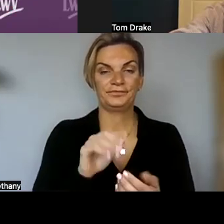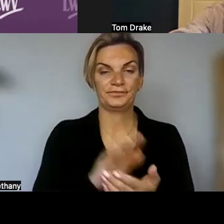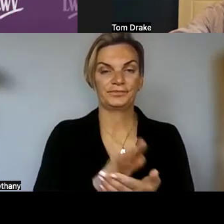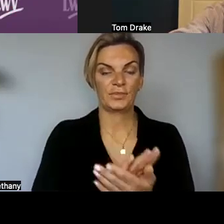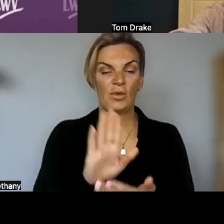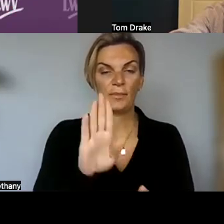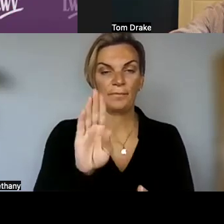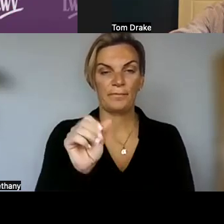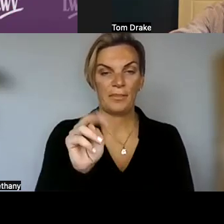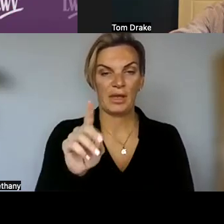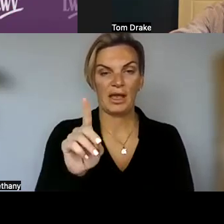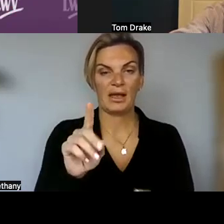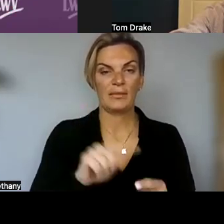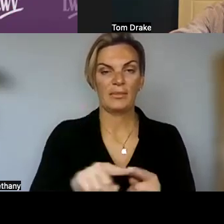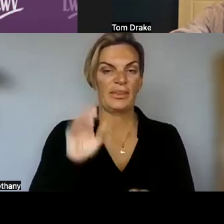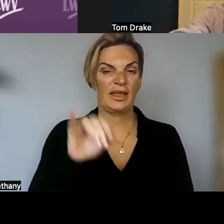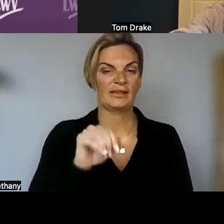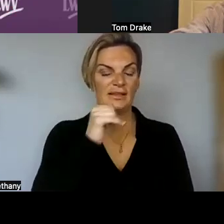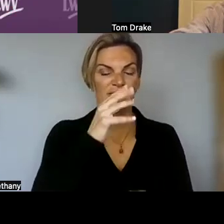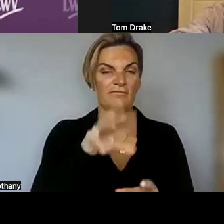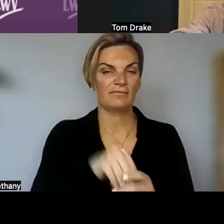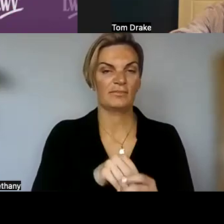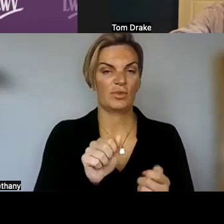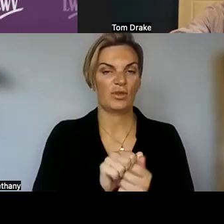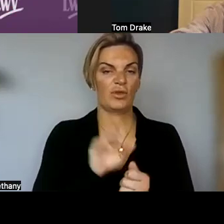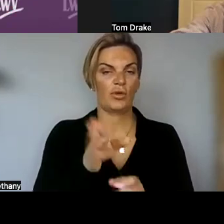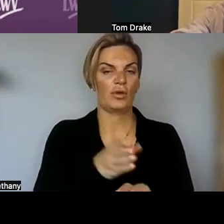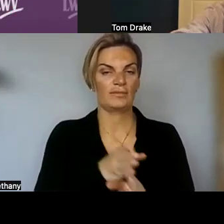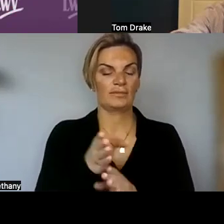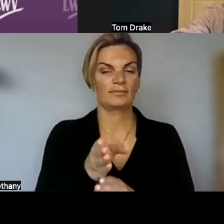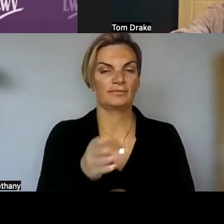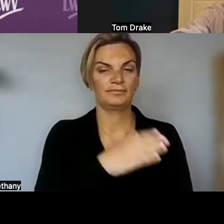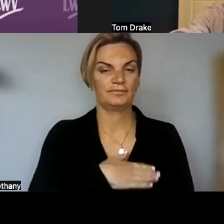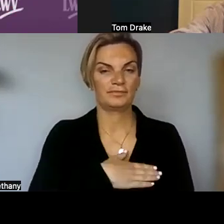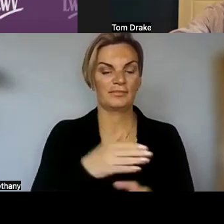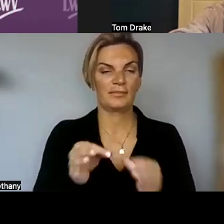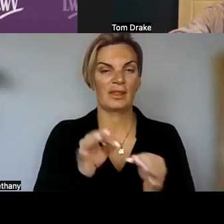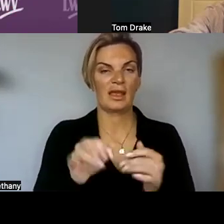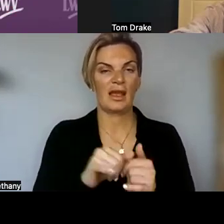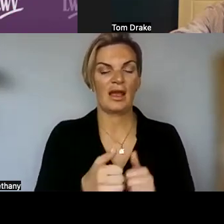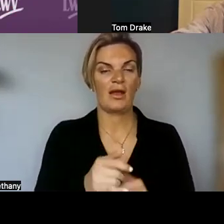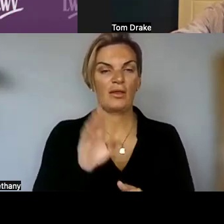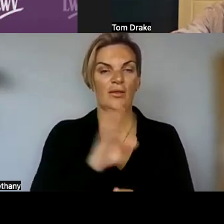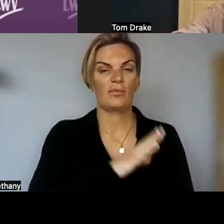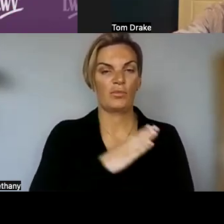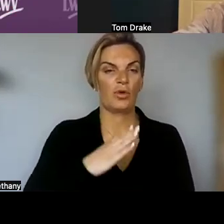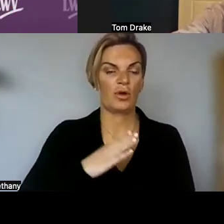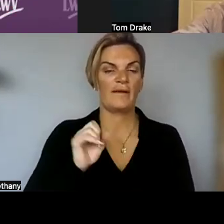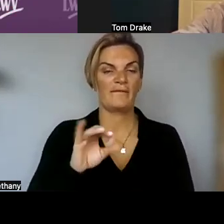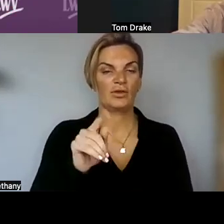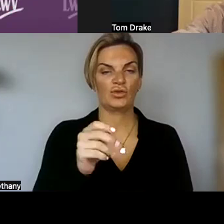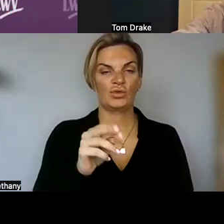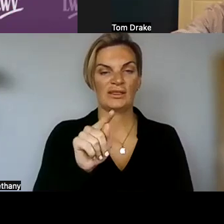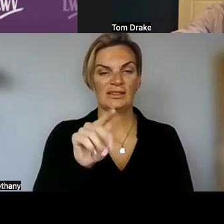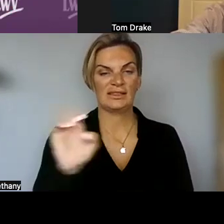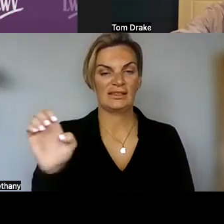of the mayor and the Board of Trustees. Please discuss how the Board of Trustees is a separate entity from the Board of Education and what the